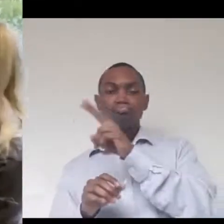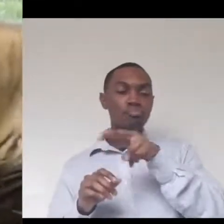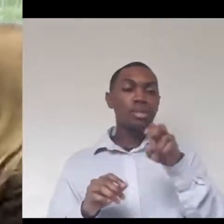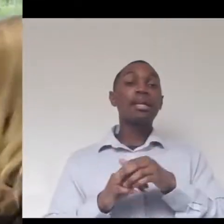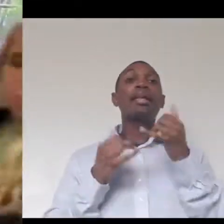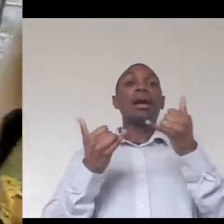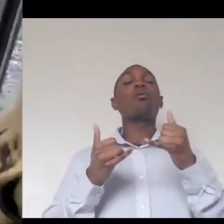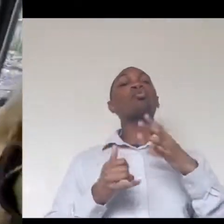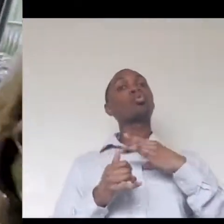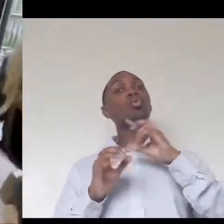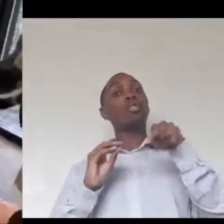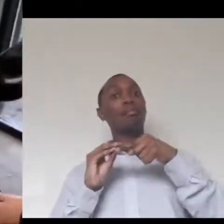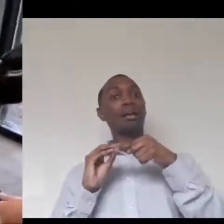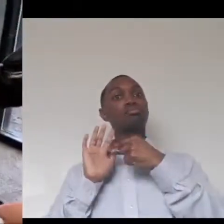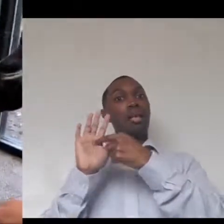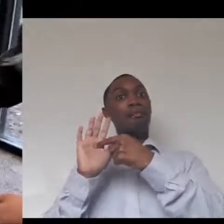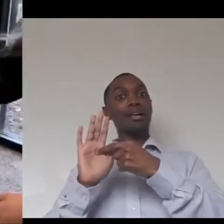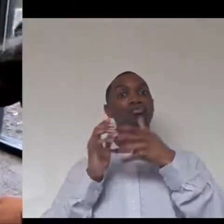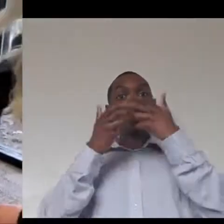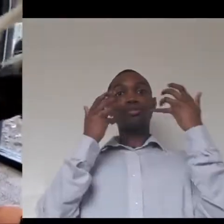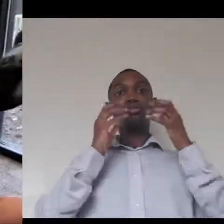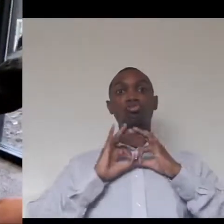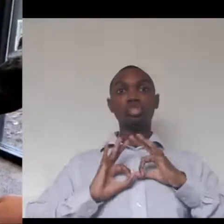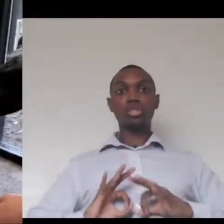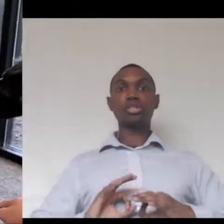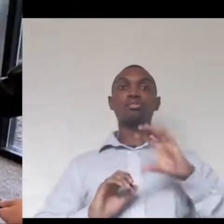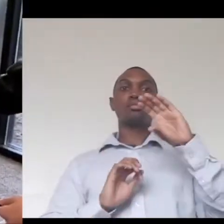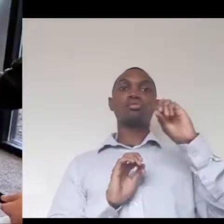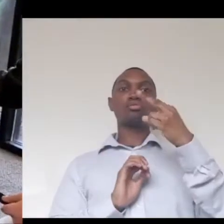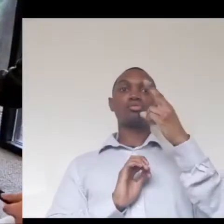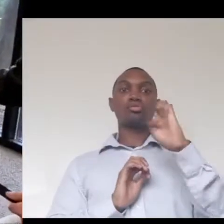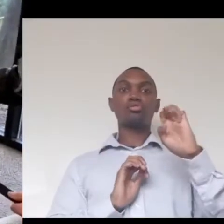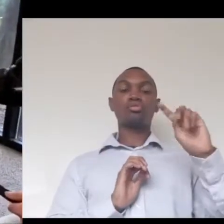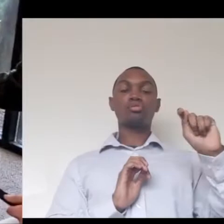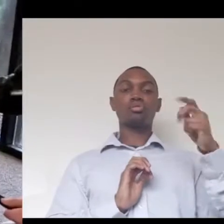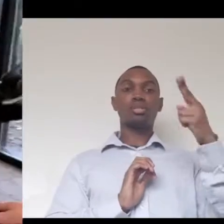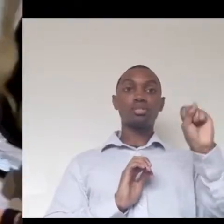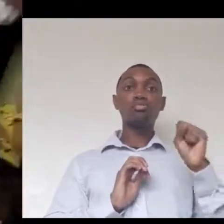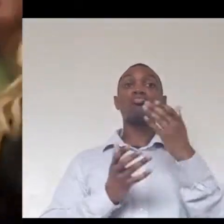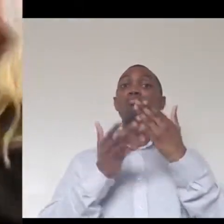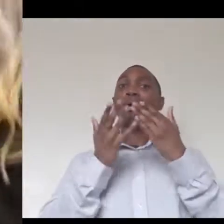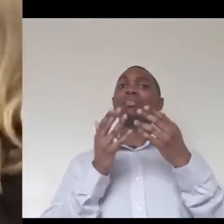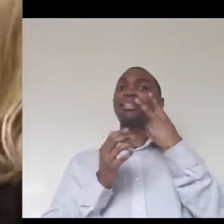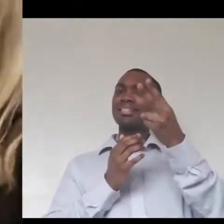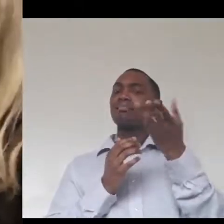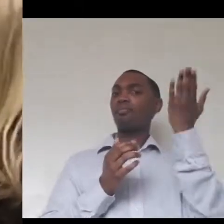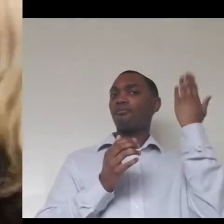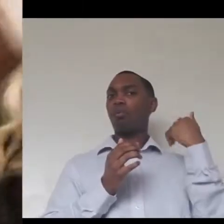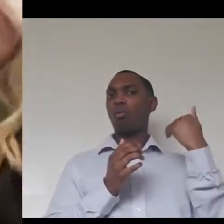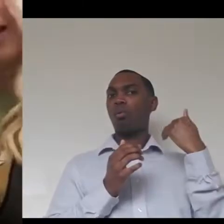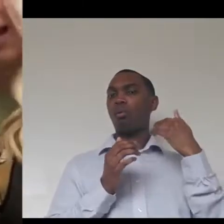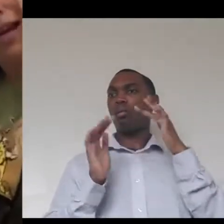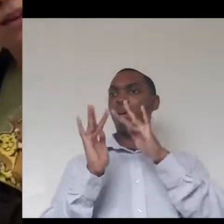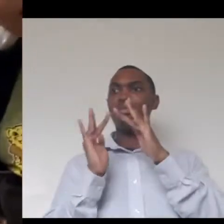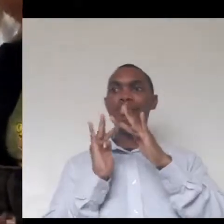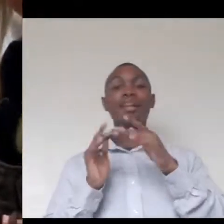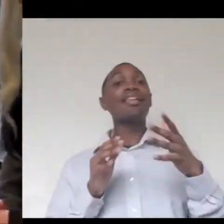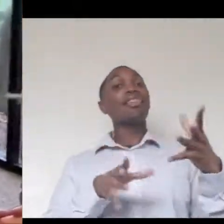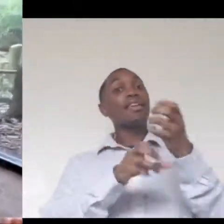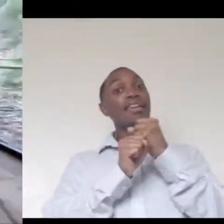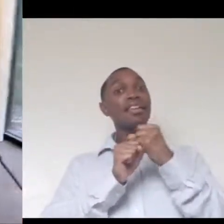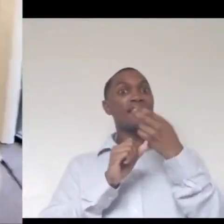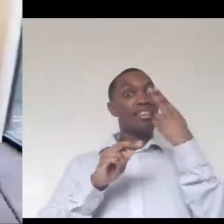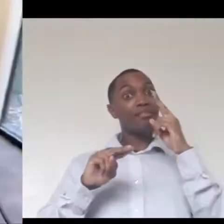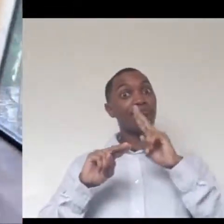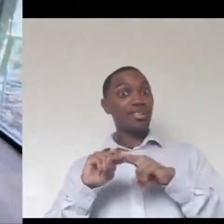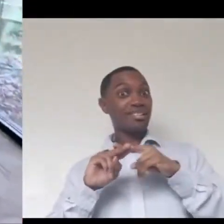cheetahs that you may have noticed or seen before online. And sometimes they get a fun little companion